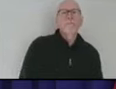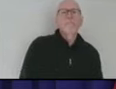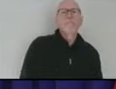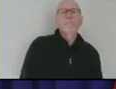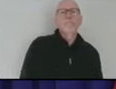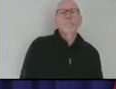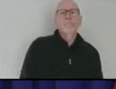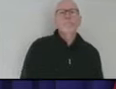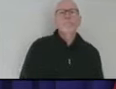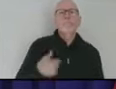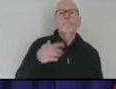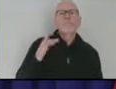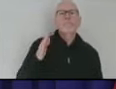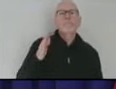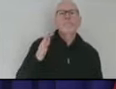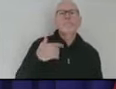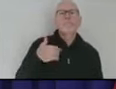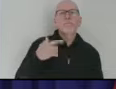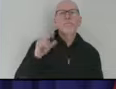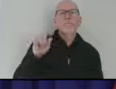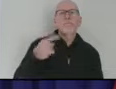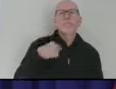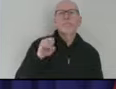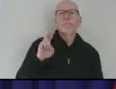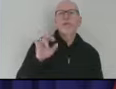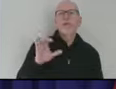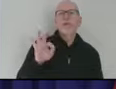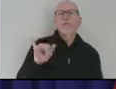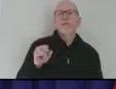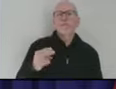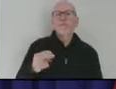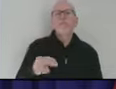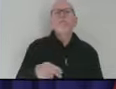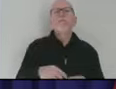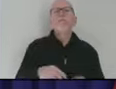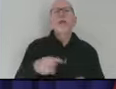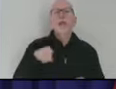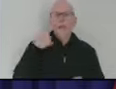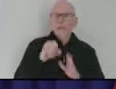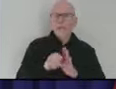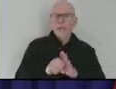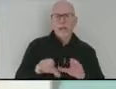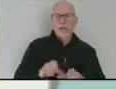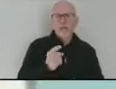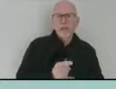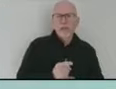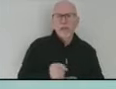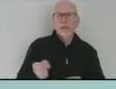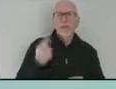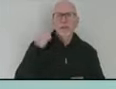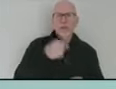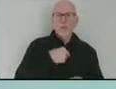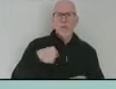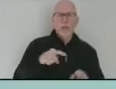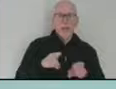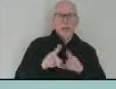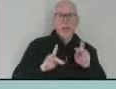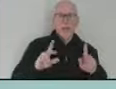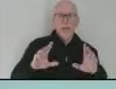Mm-hmm. I'll take that. I think the state is doing what they should do. I think we as a population